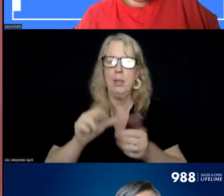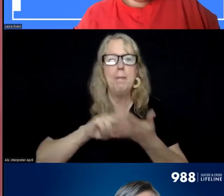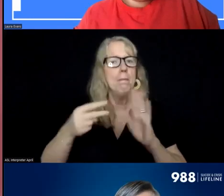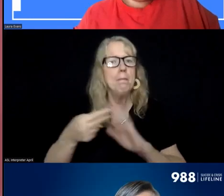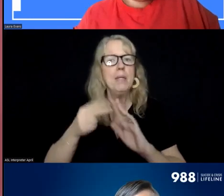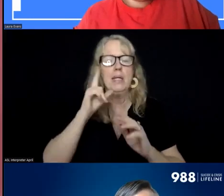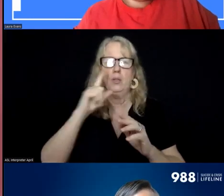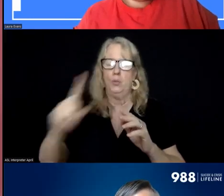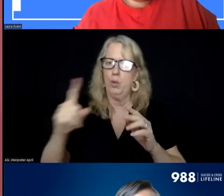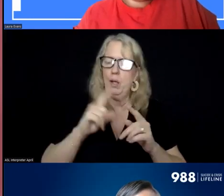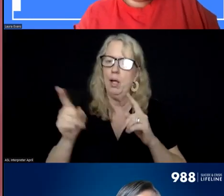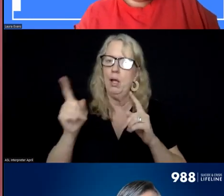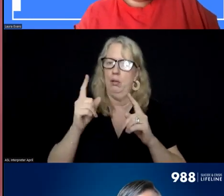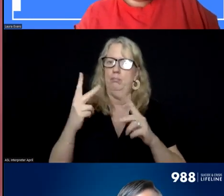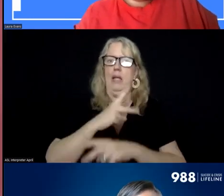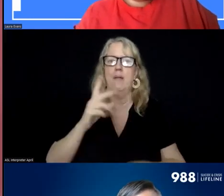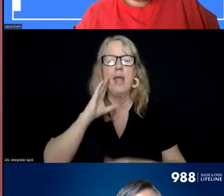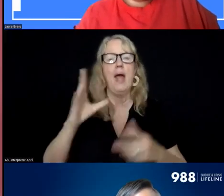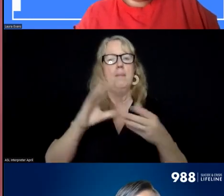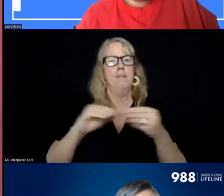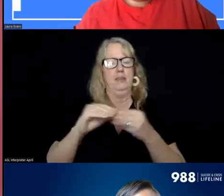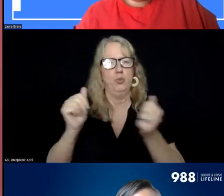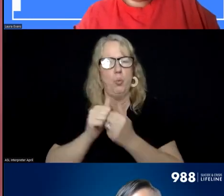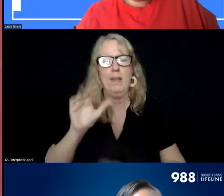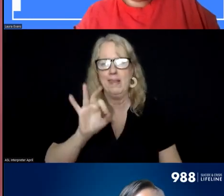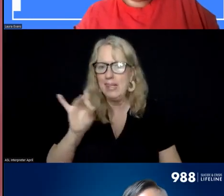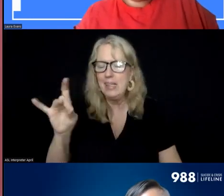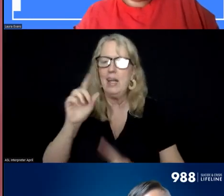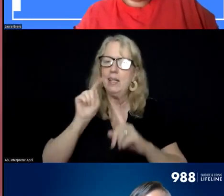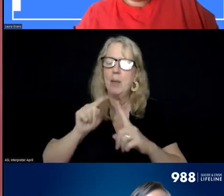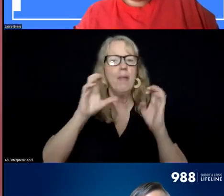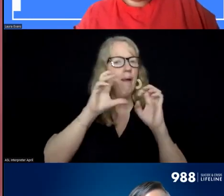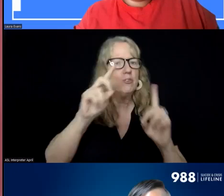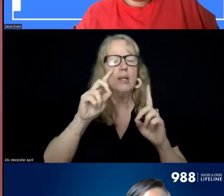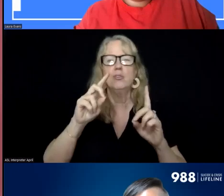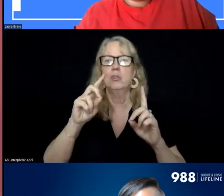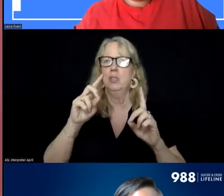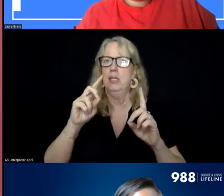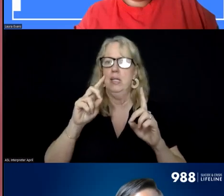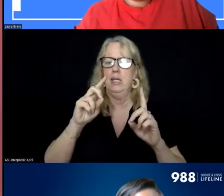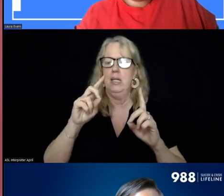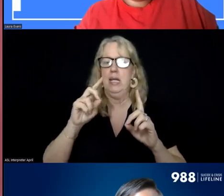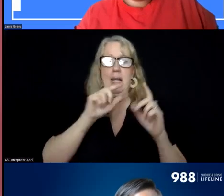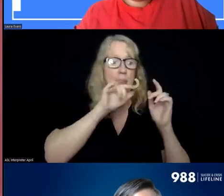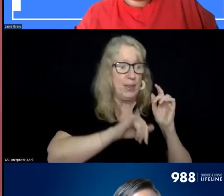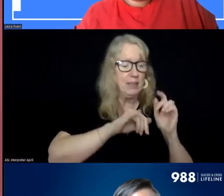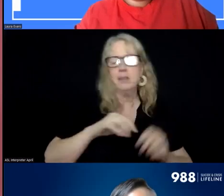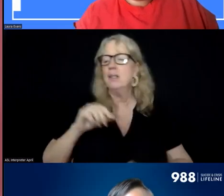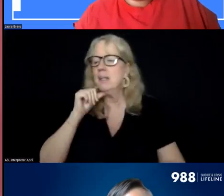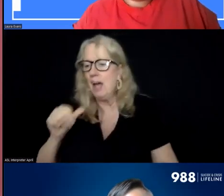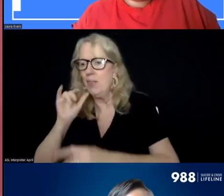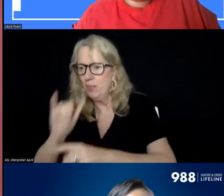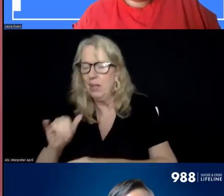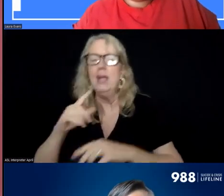to amplify the message around 988, what it is, the education around what it is not, but